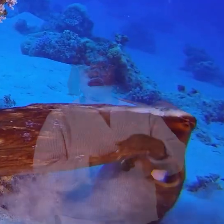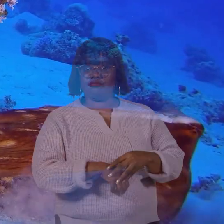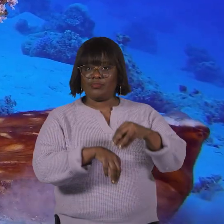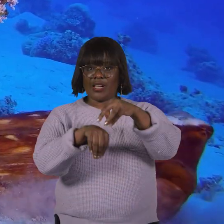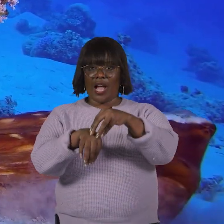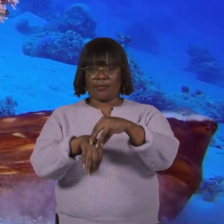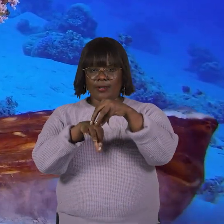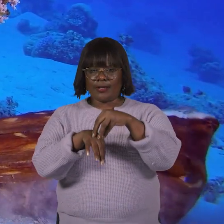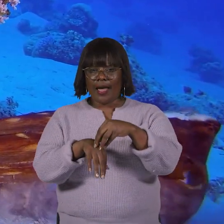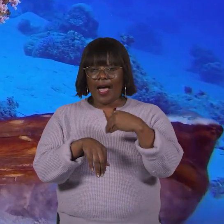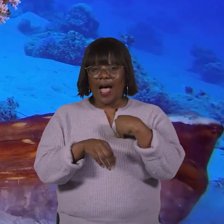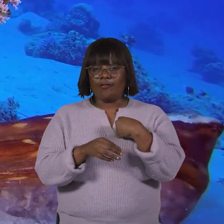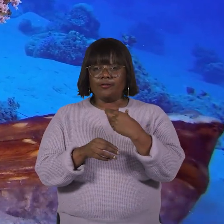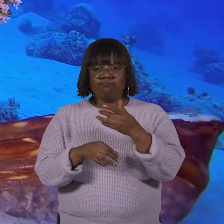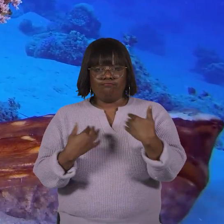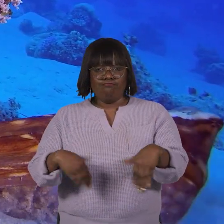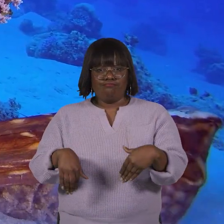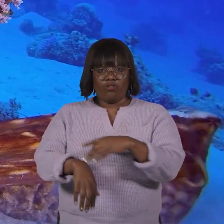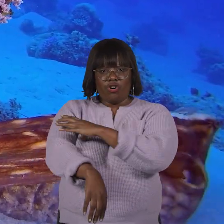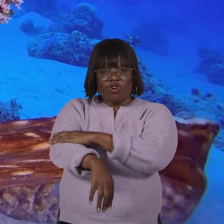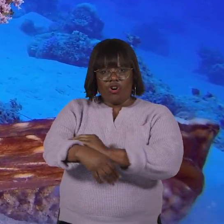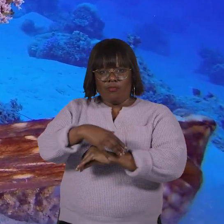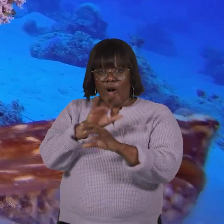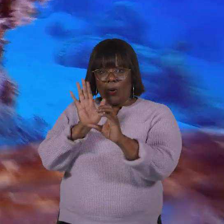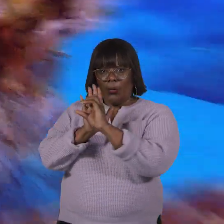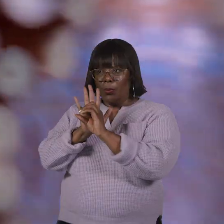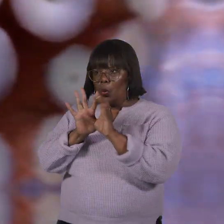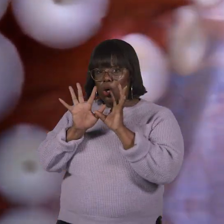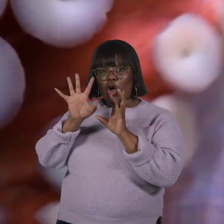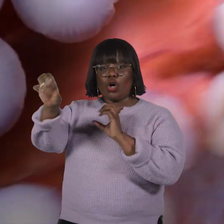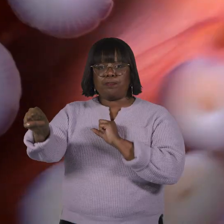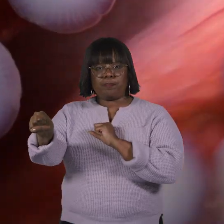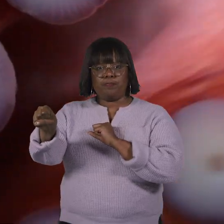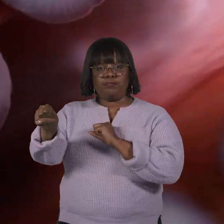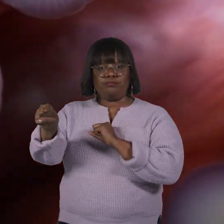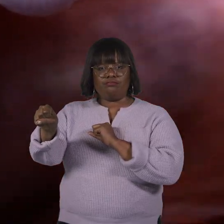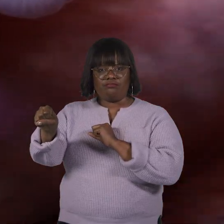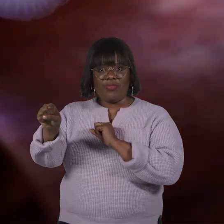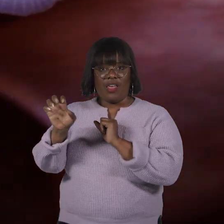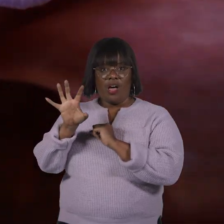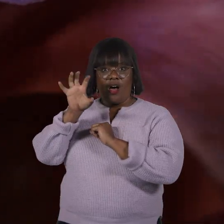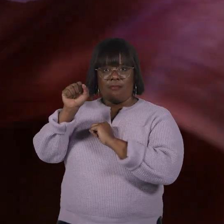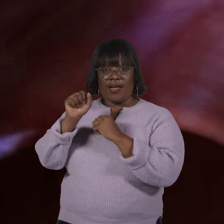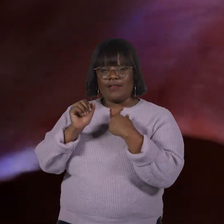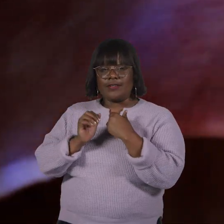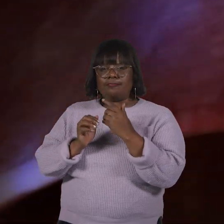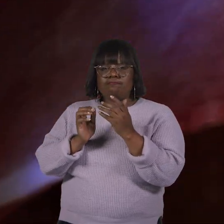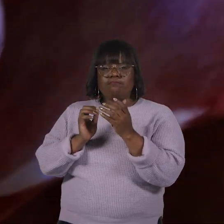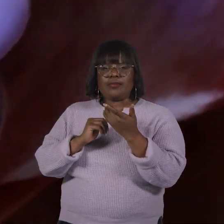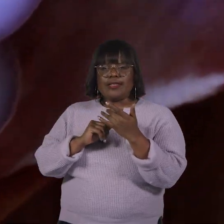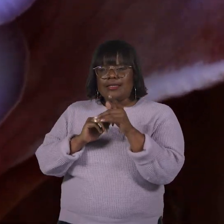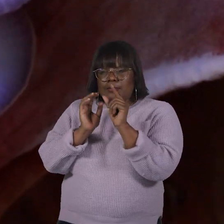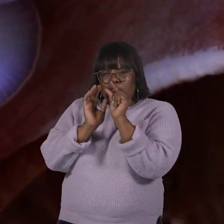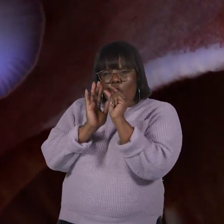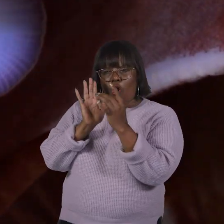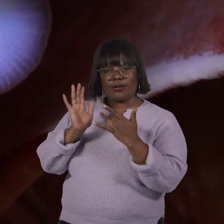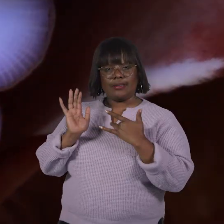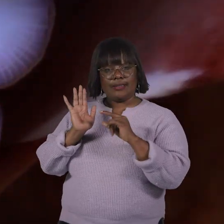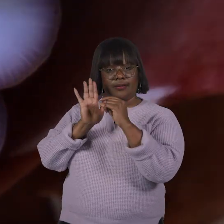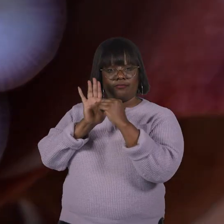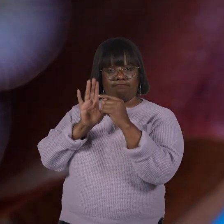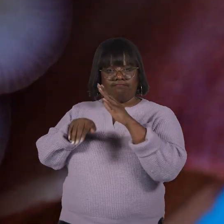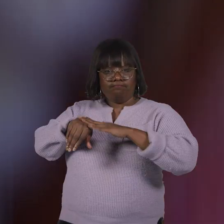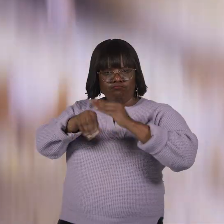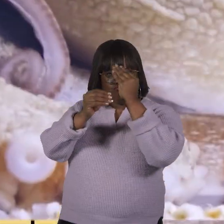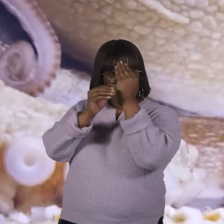incredible arms of suction cups to grab and secure its prey. The suction cups have tiny sensors that work together like a team of